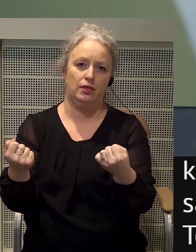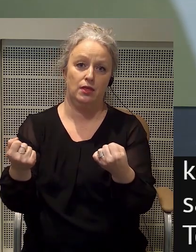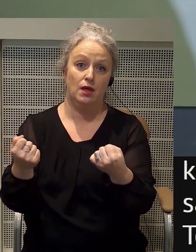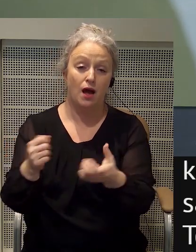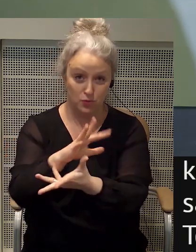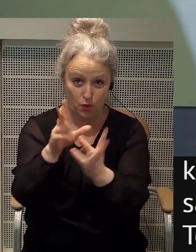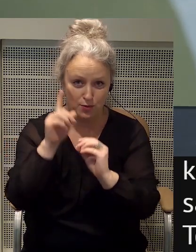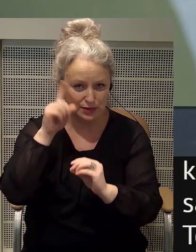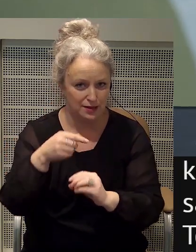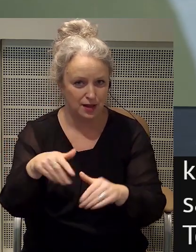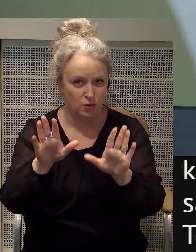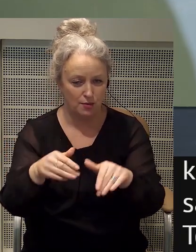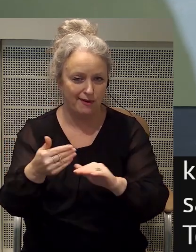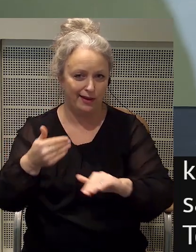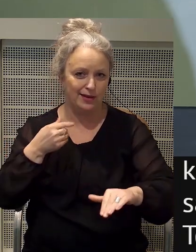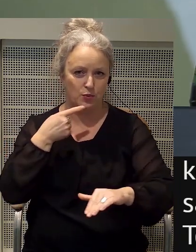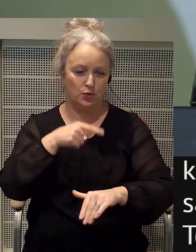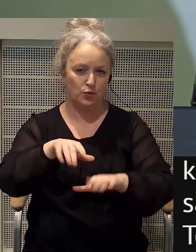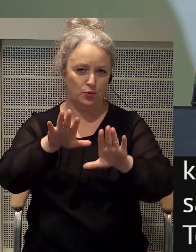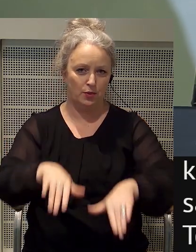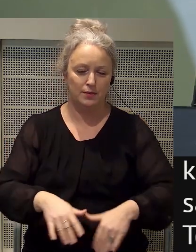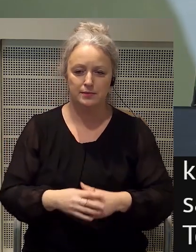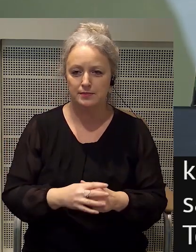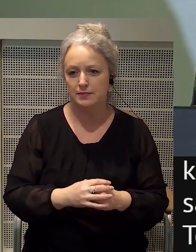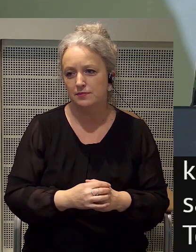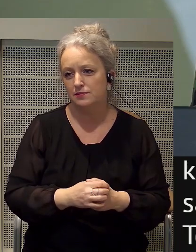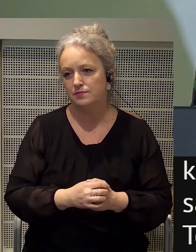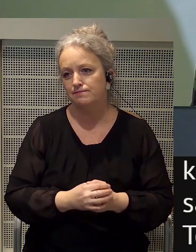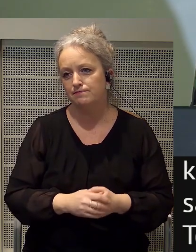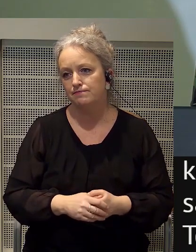the treatment would have stopped temporarily.